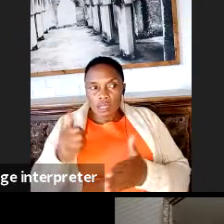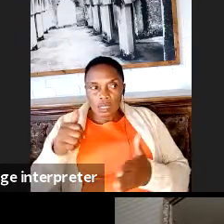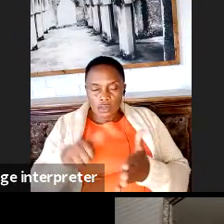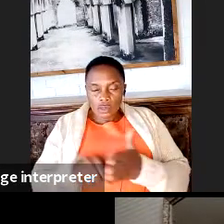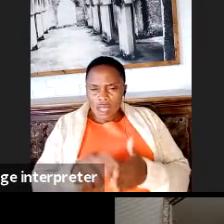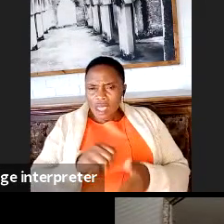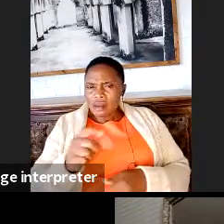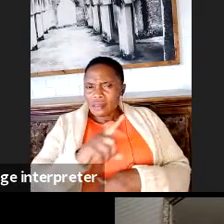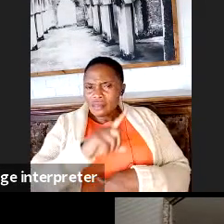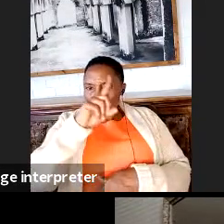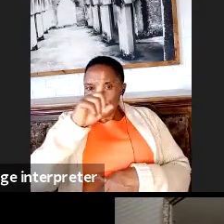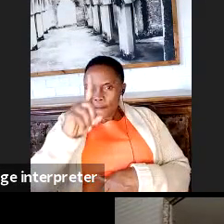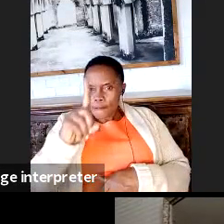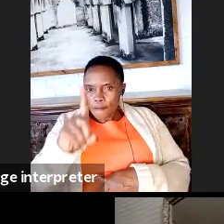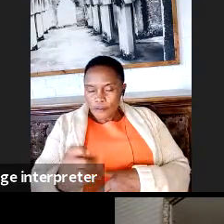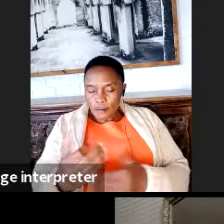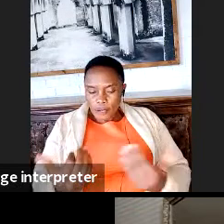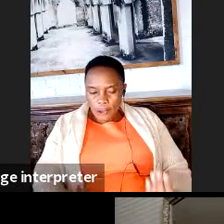has come in.